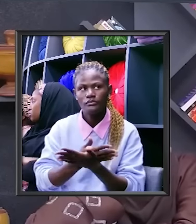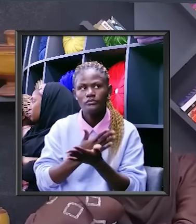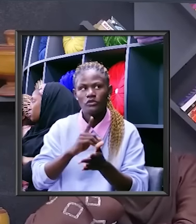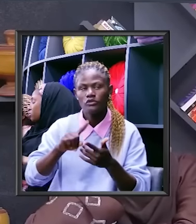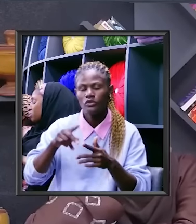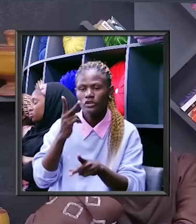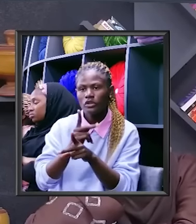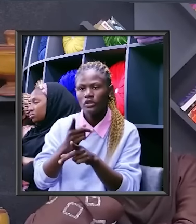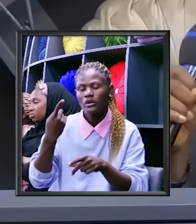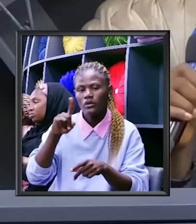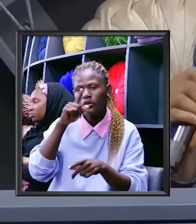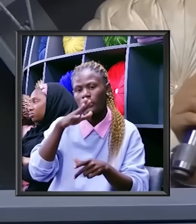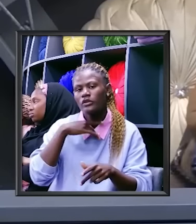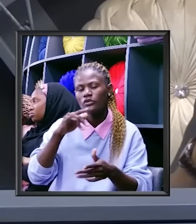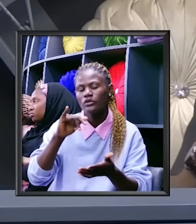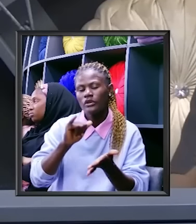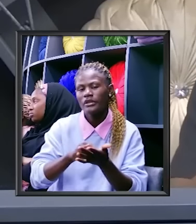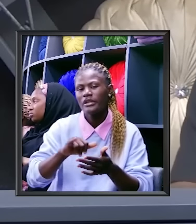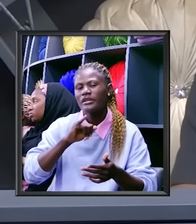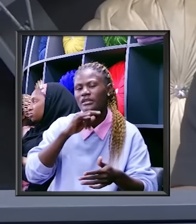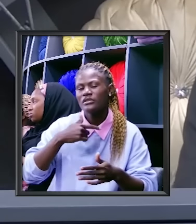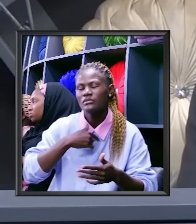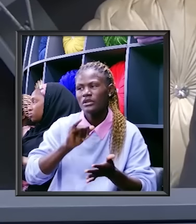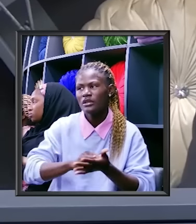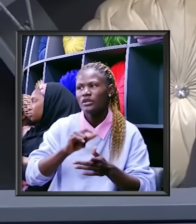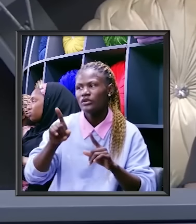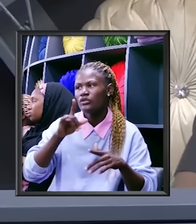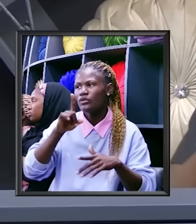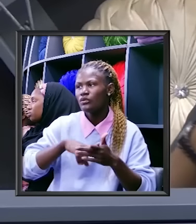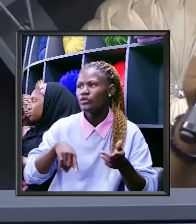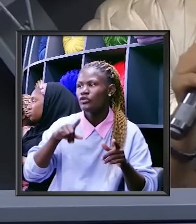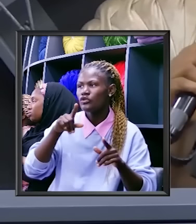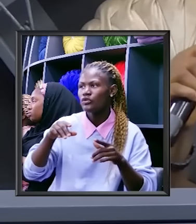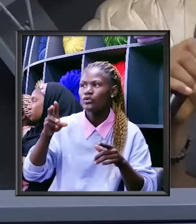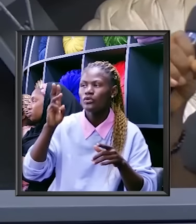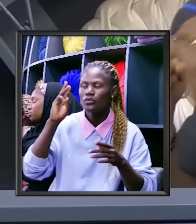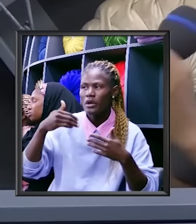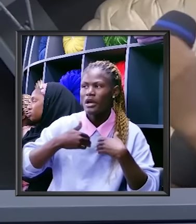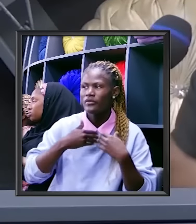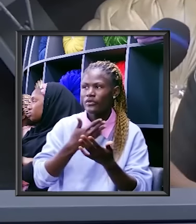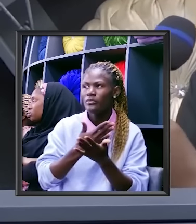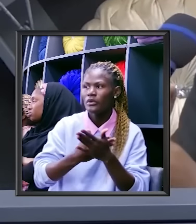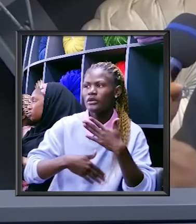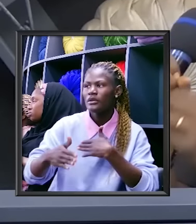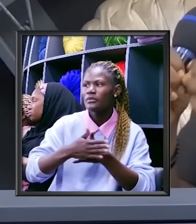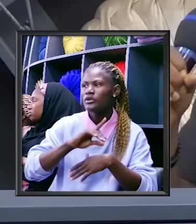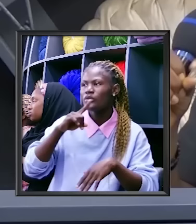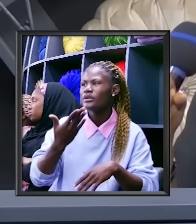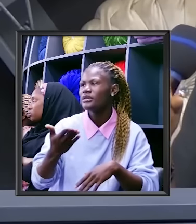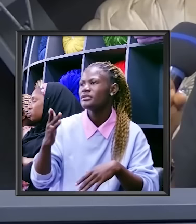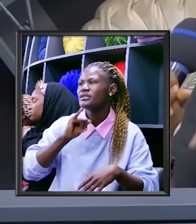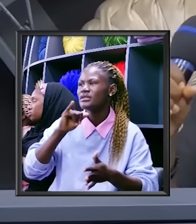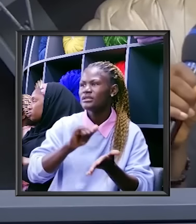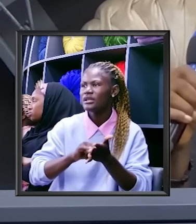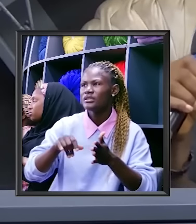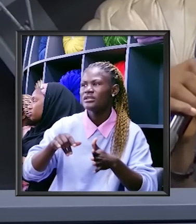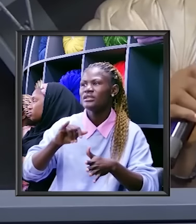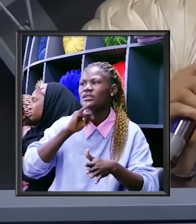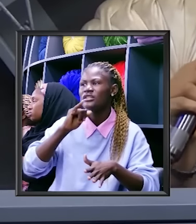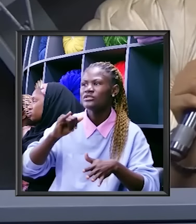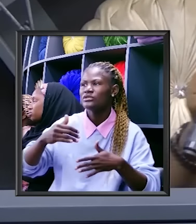do waiting. I don't understand. So Baba go insist, Baba go get the money back. The only thing cause of the IB say it go take time. But